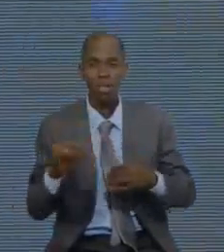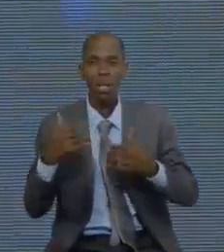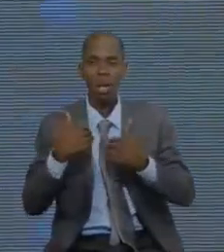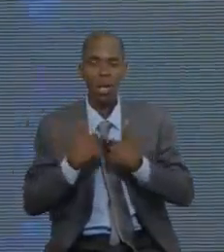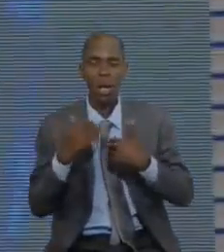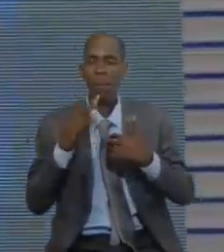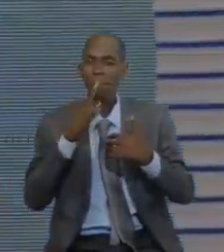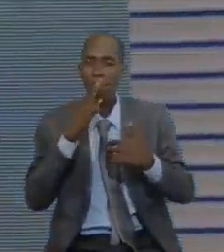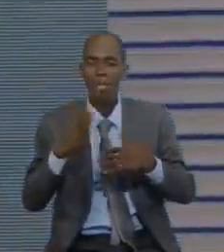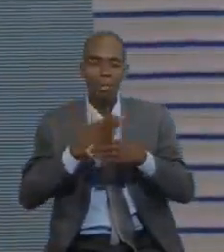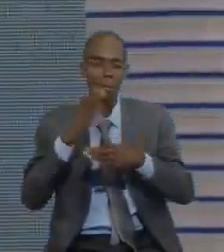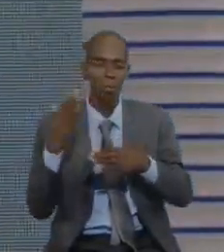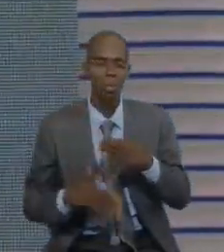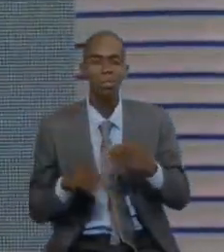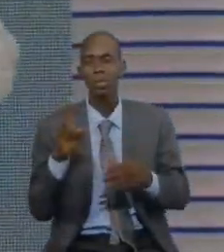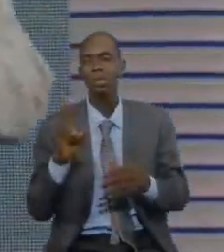done.